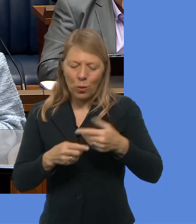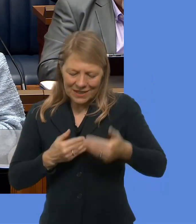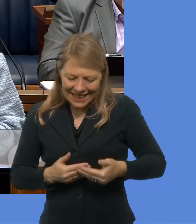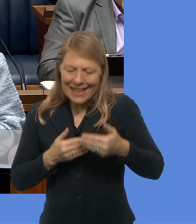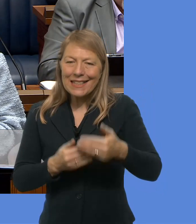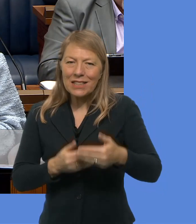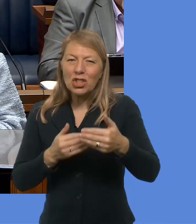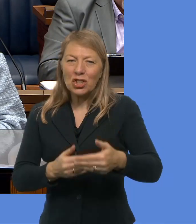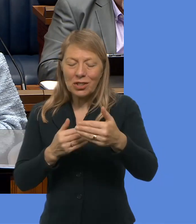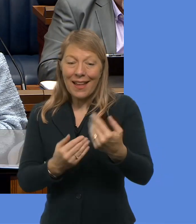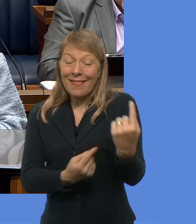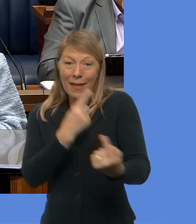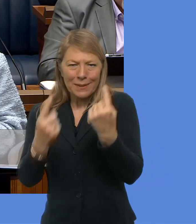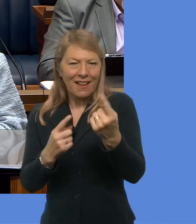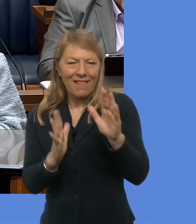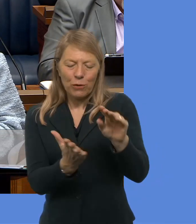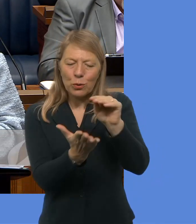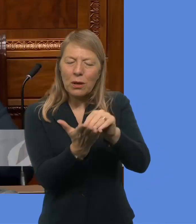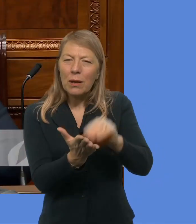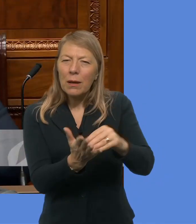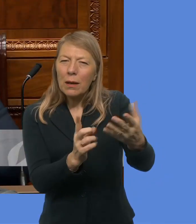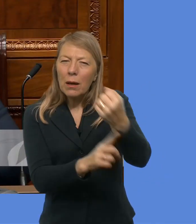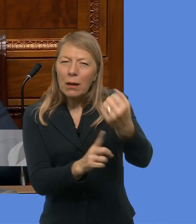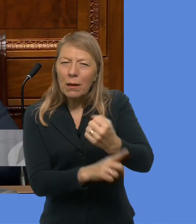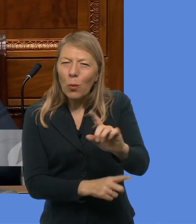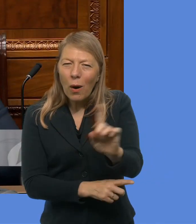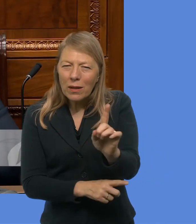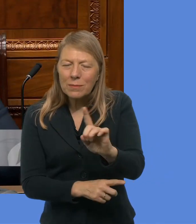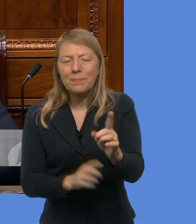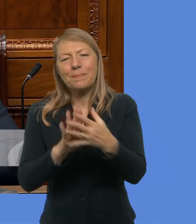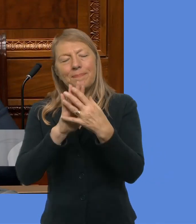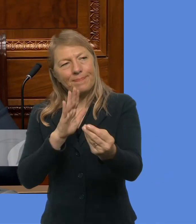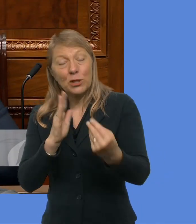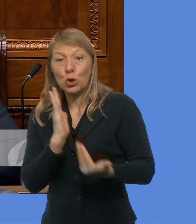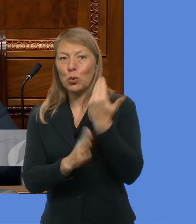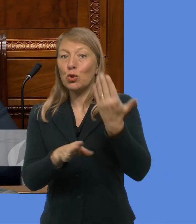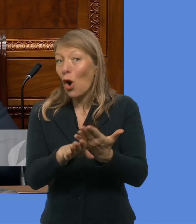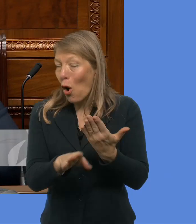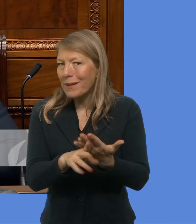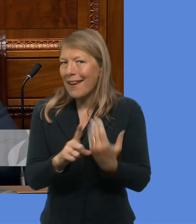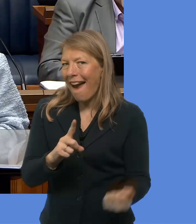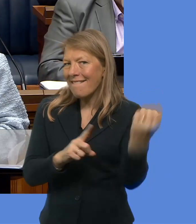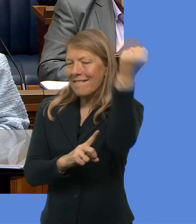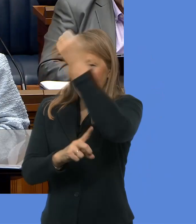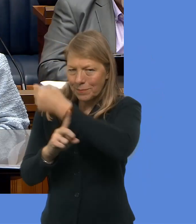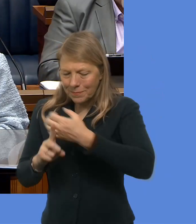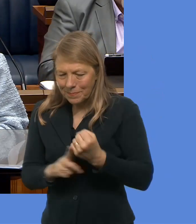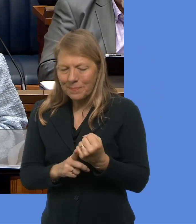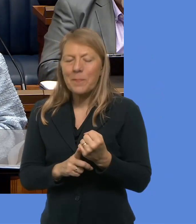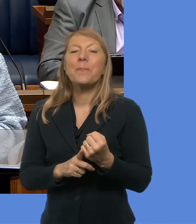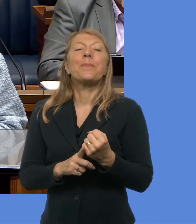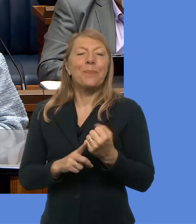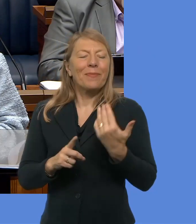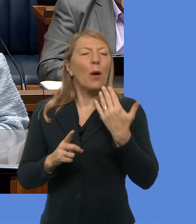So identified benefits will include job creation where appropriate. Once all projects in a deal have reached